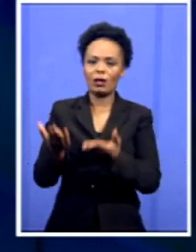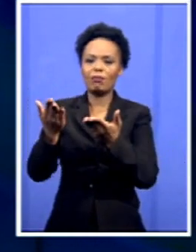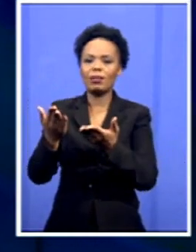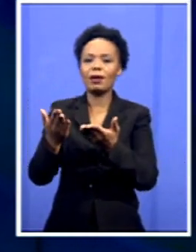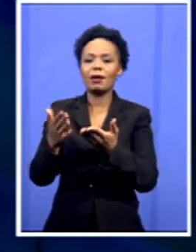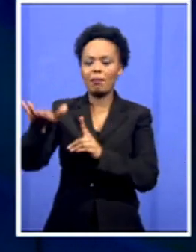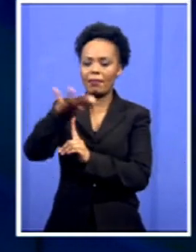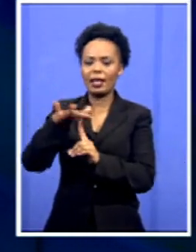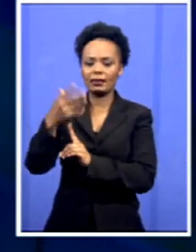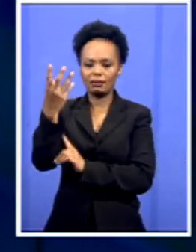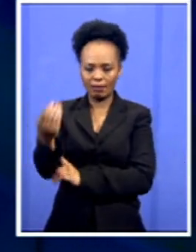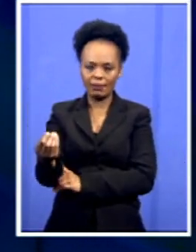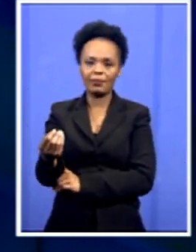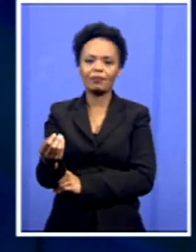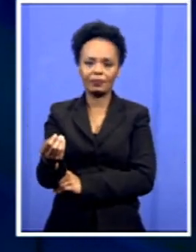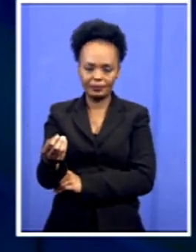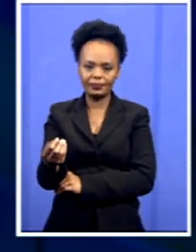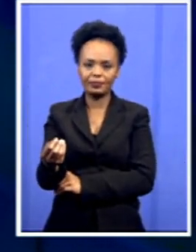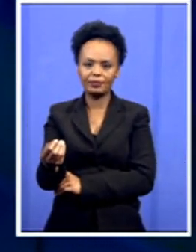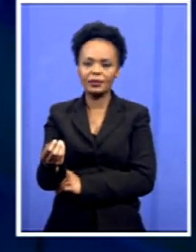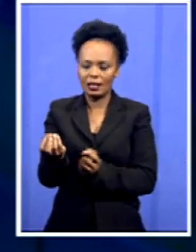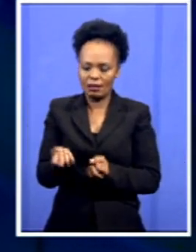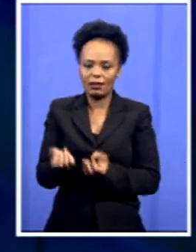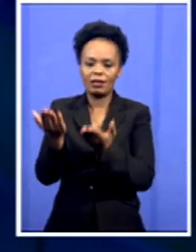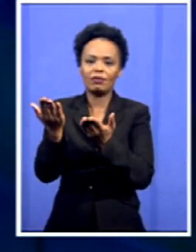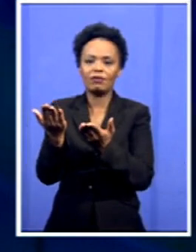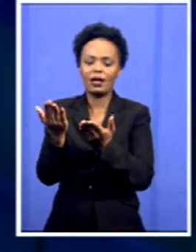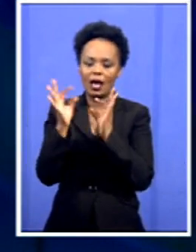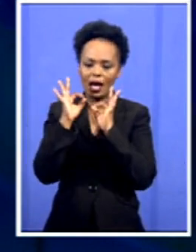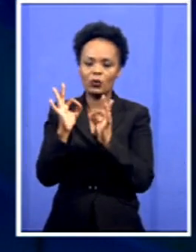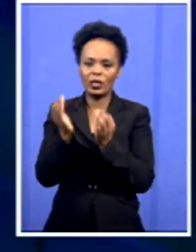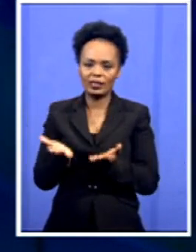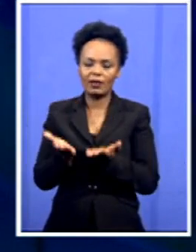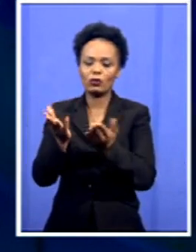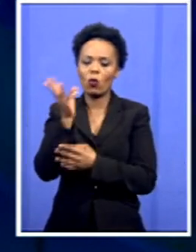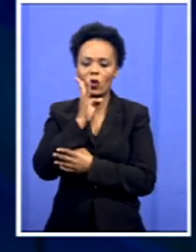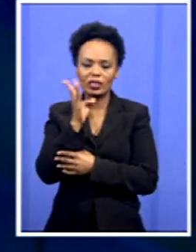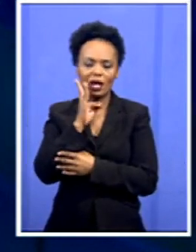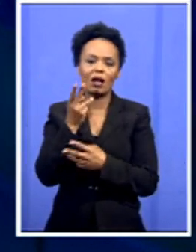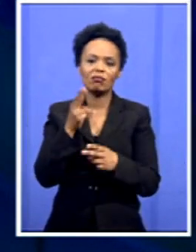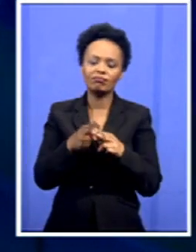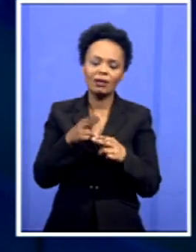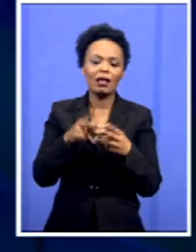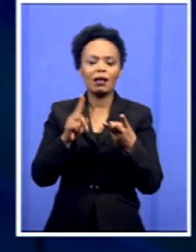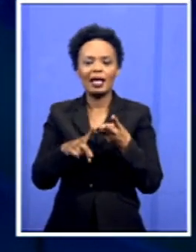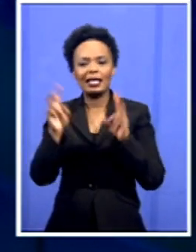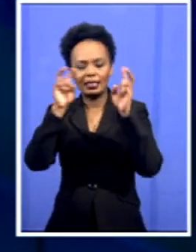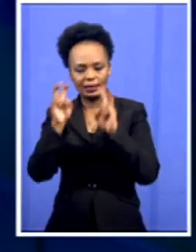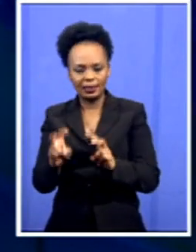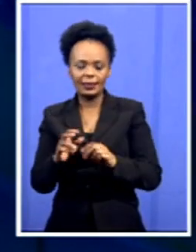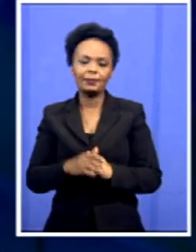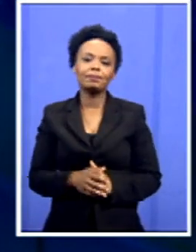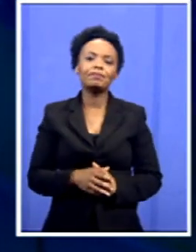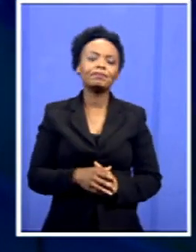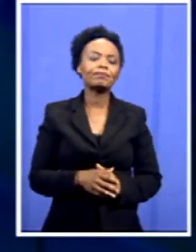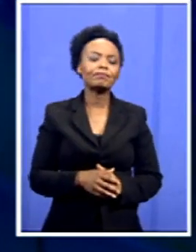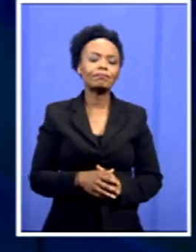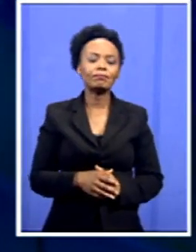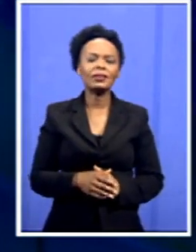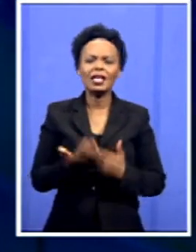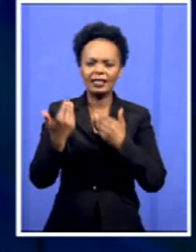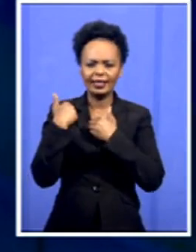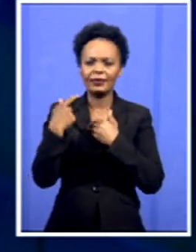settle within the municipality, we can provide them with adequate services, water, sewer, and electricity. And it's safe to say that